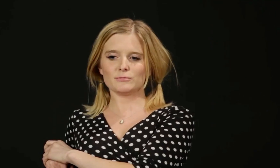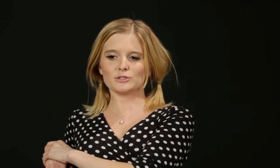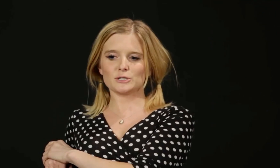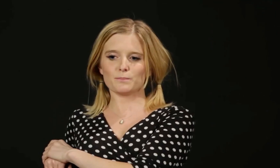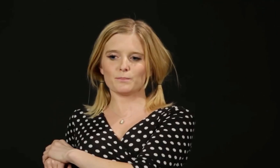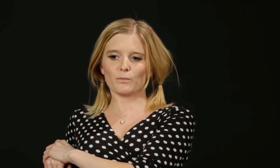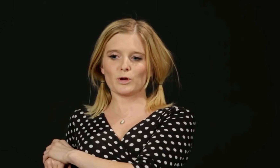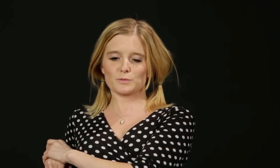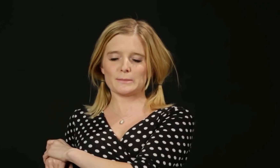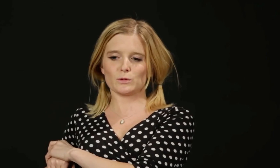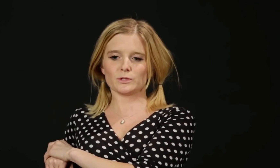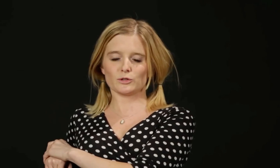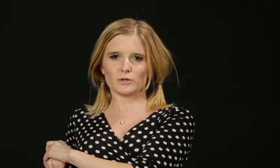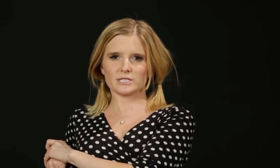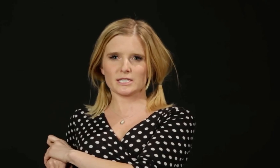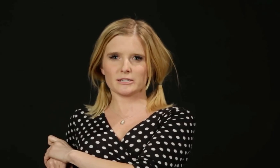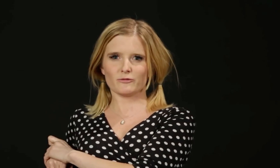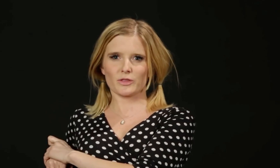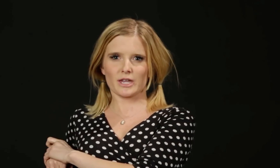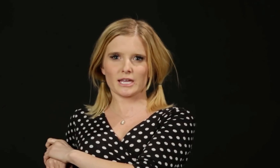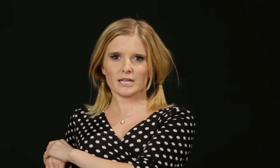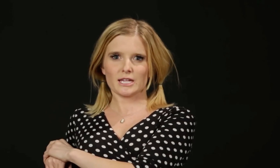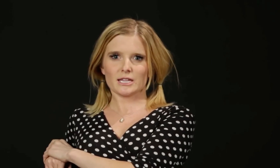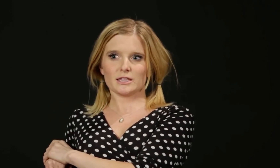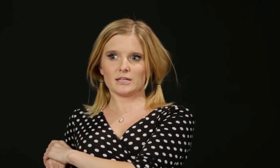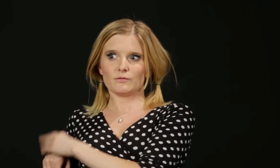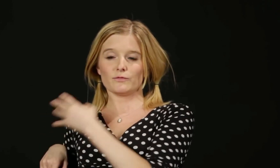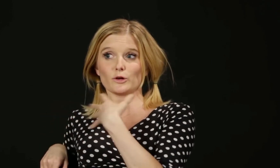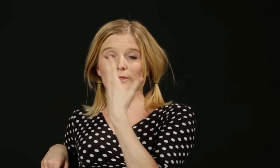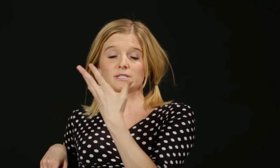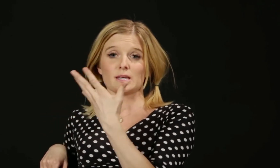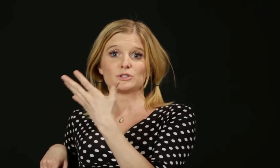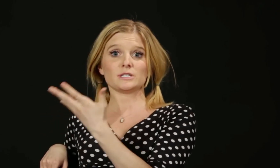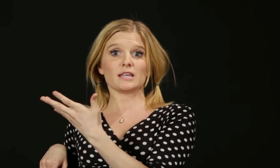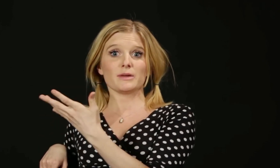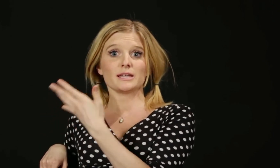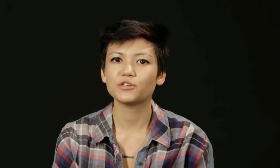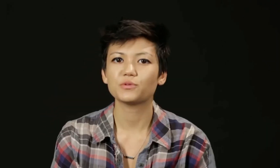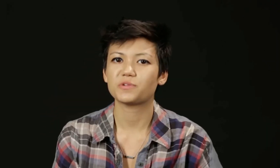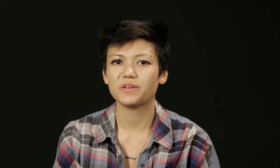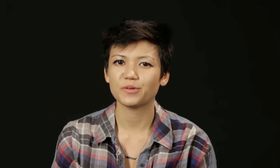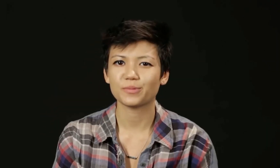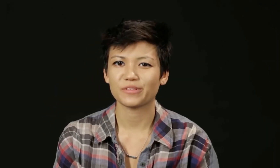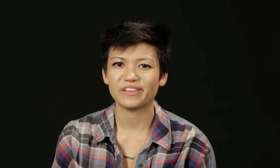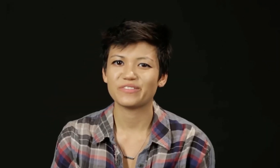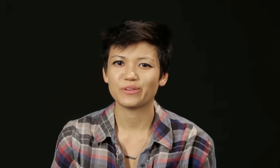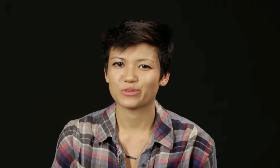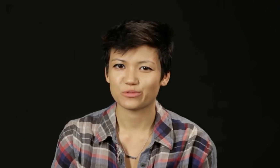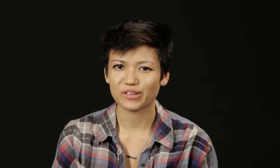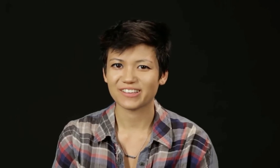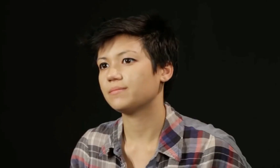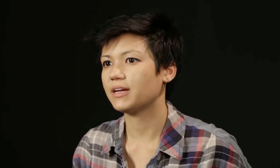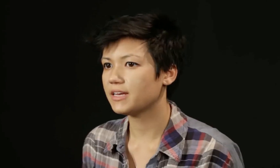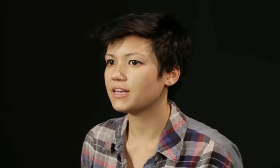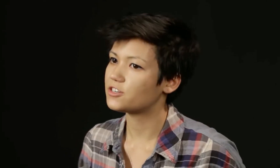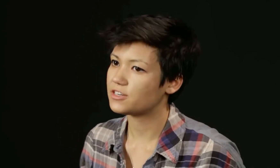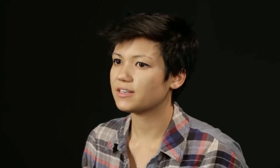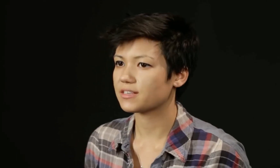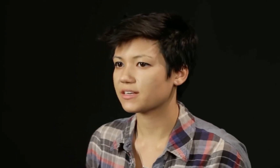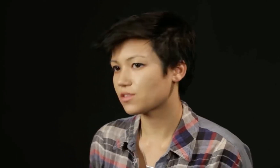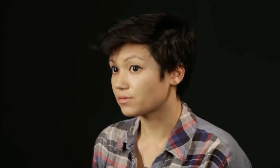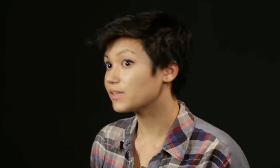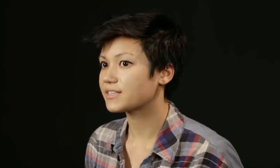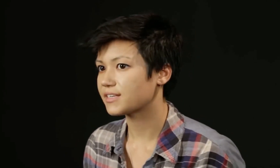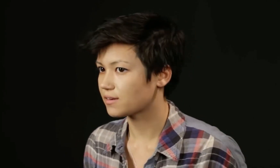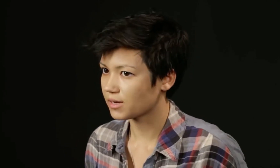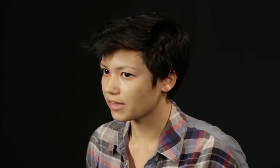everybody. I would just wish people were a little more sensitive with like the verbal assumptions they make. I just wish people believed it was real. My ADHD